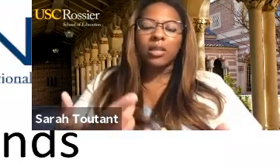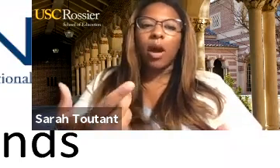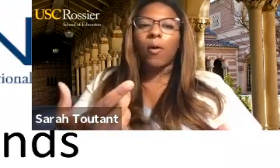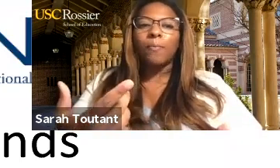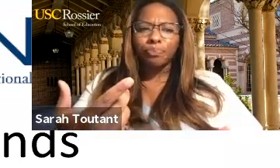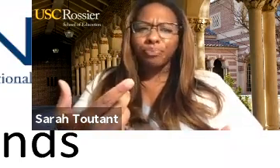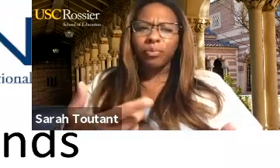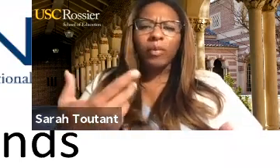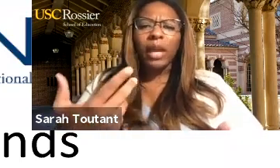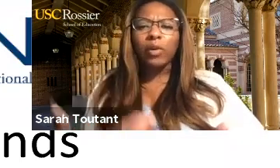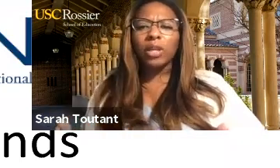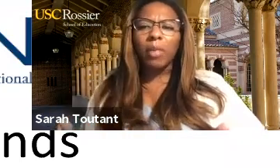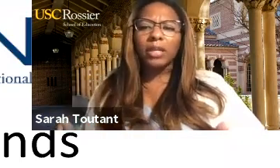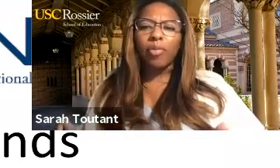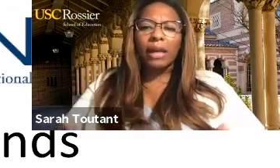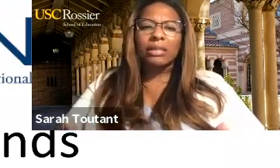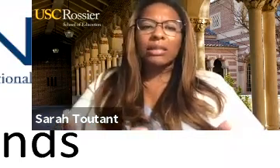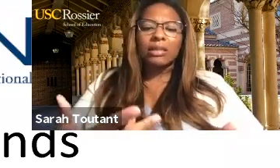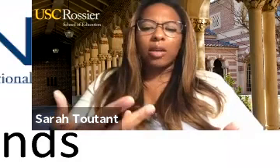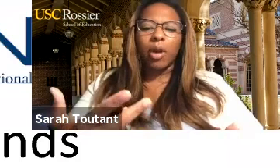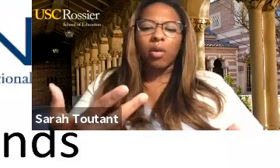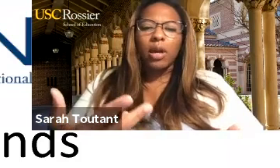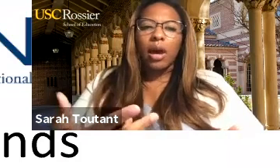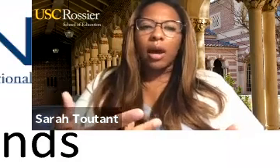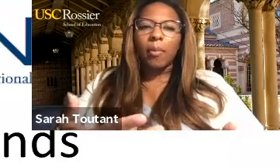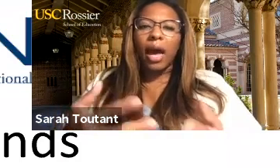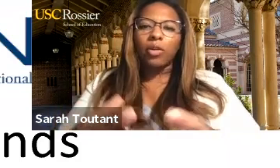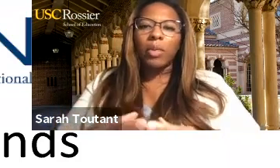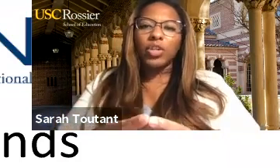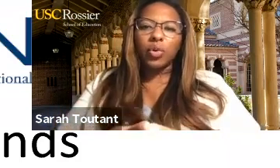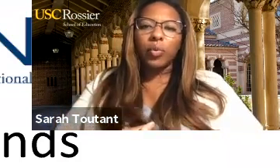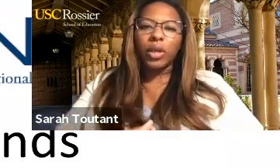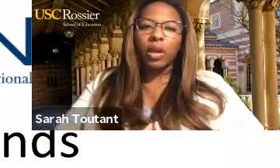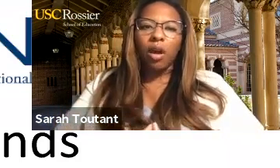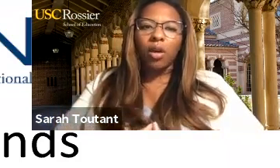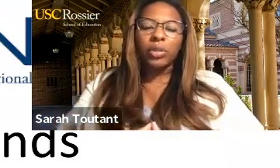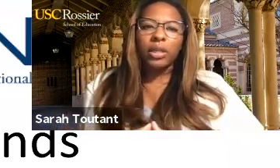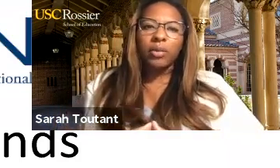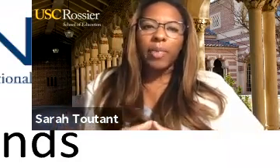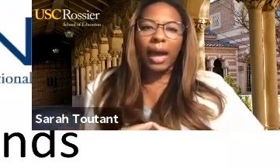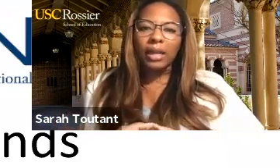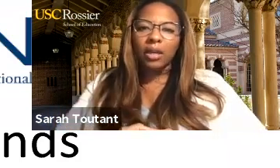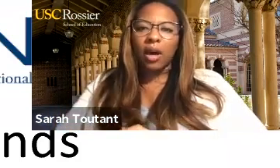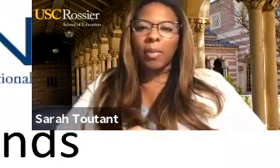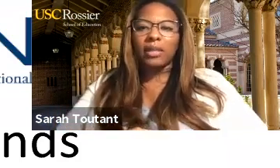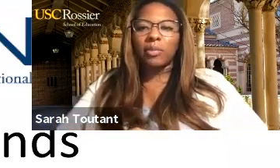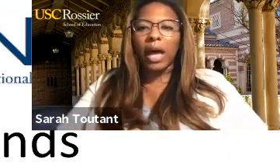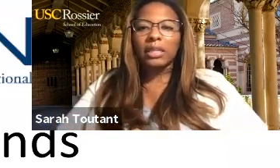anti-Blackness and about equity-minded practices and about how to make sure that we are really